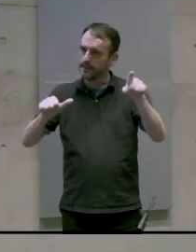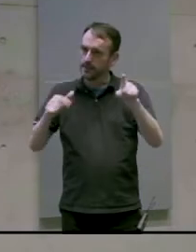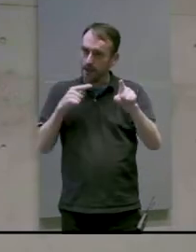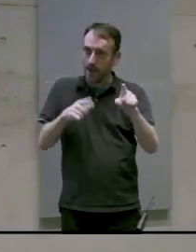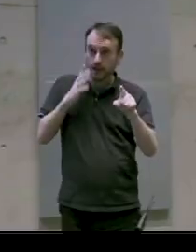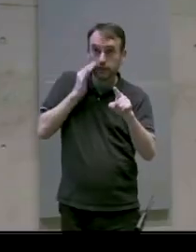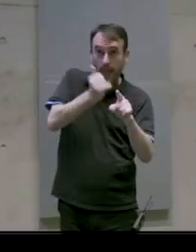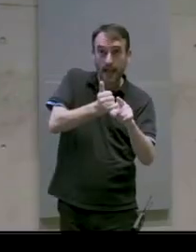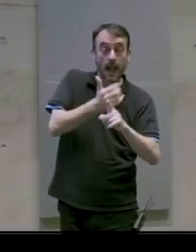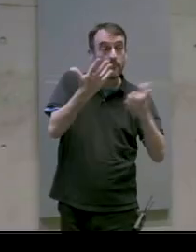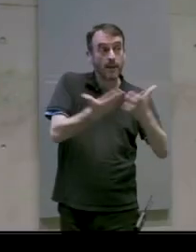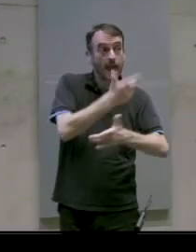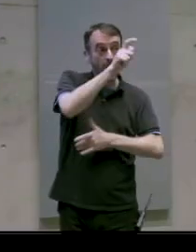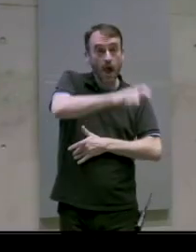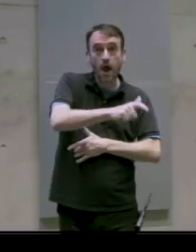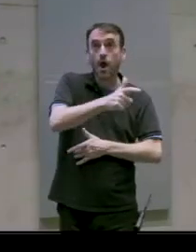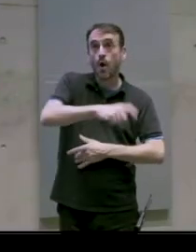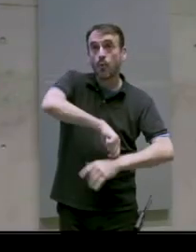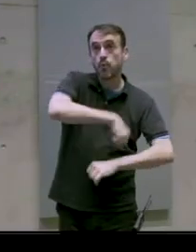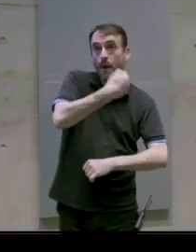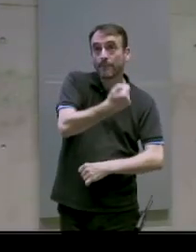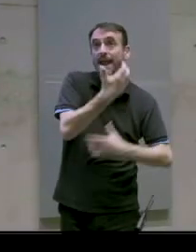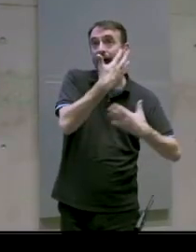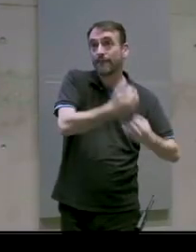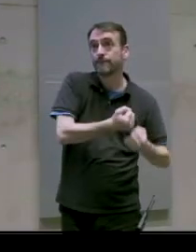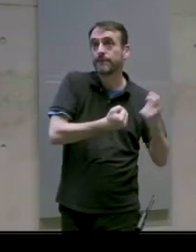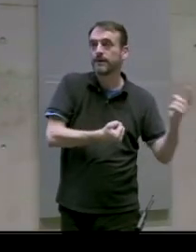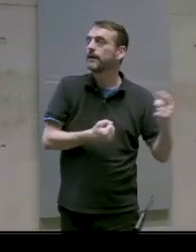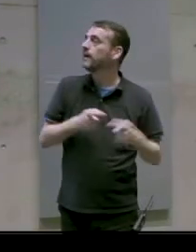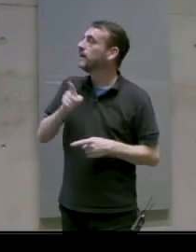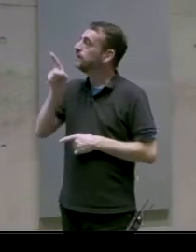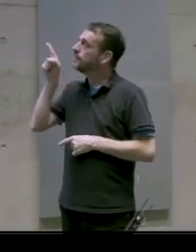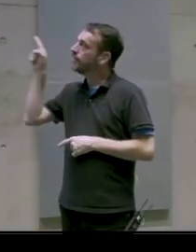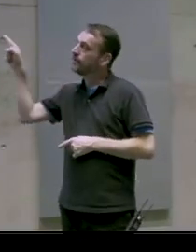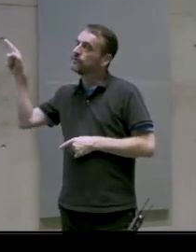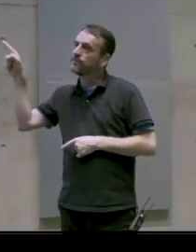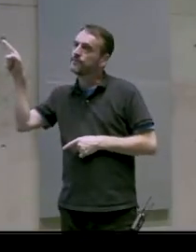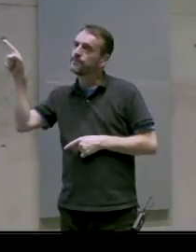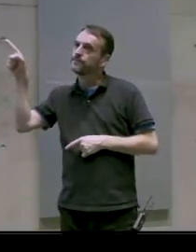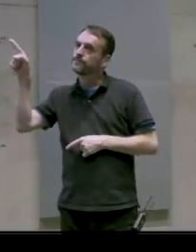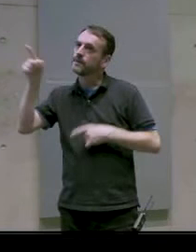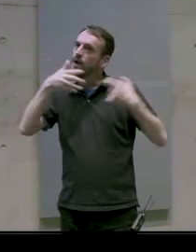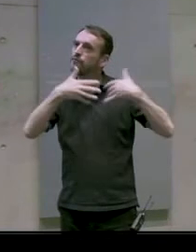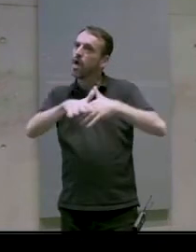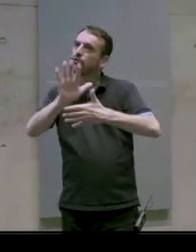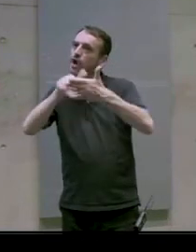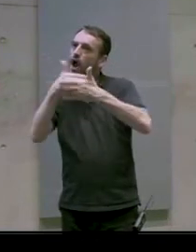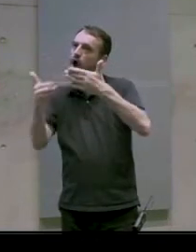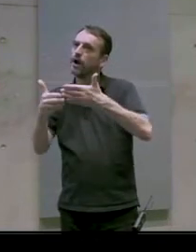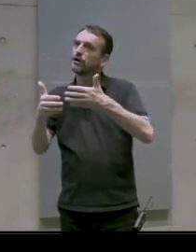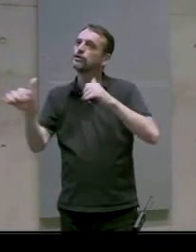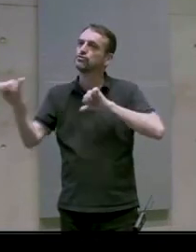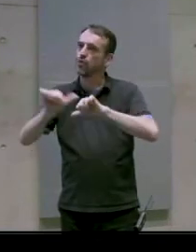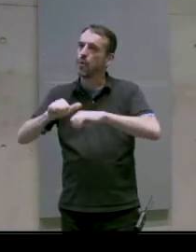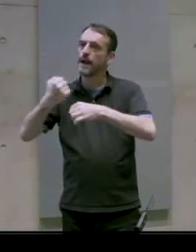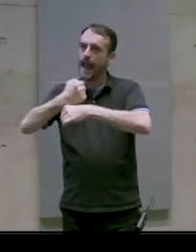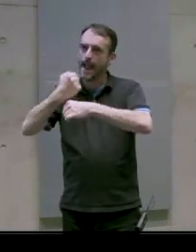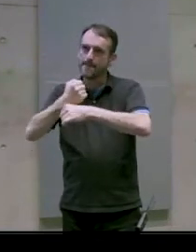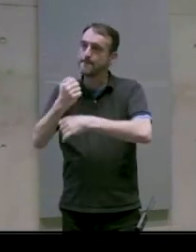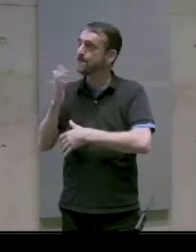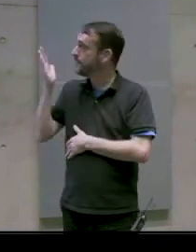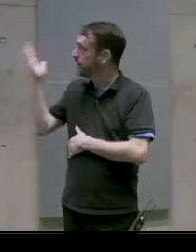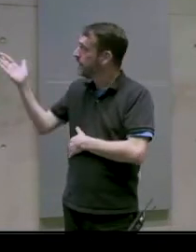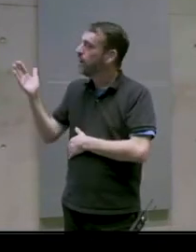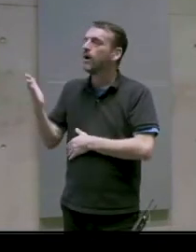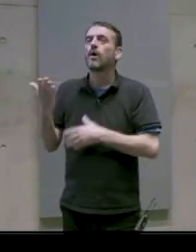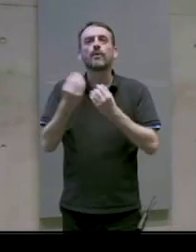up. And that's a typical flowchart for a small game, and those are the sort of